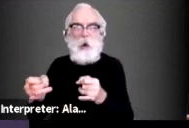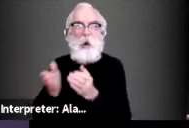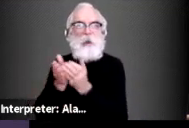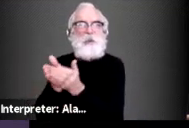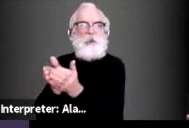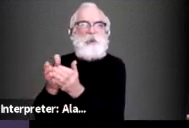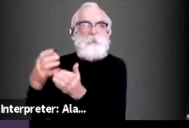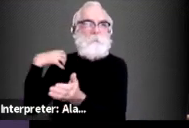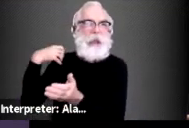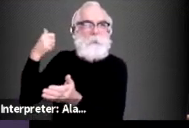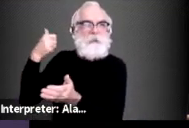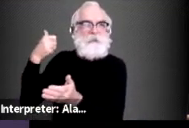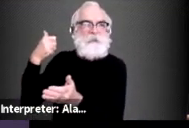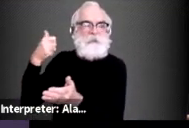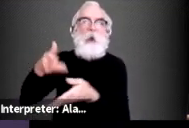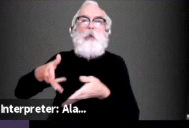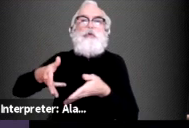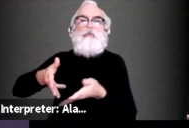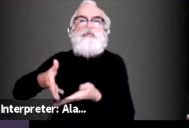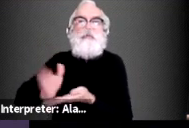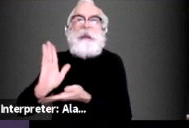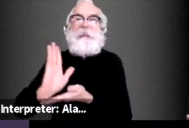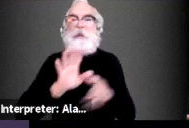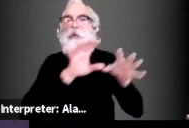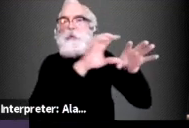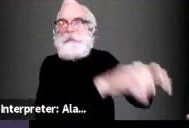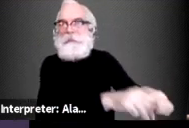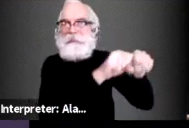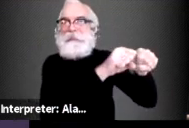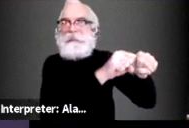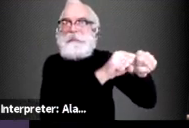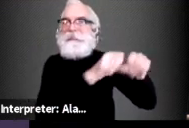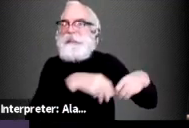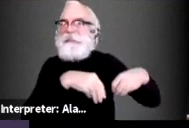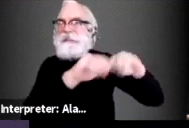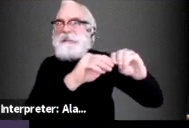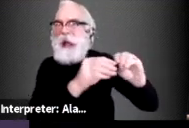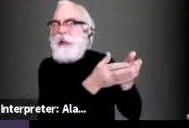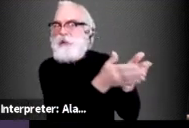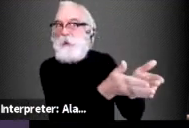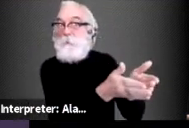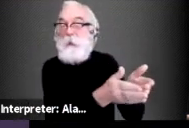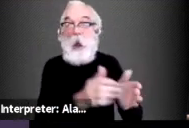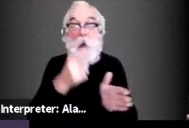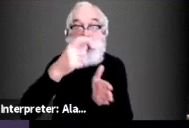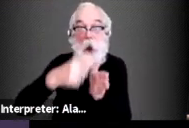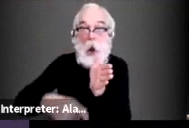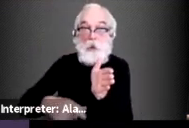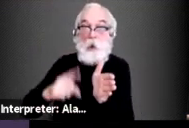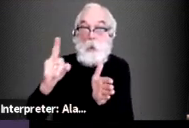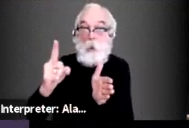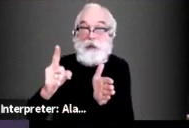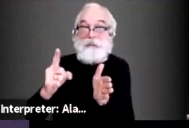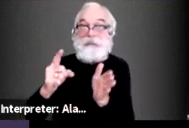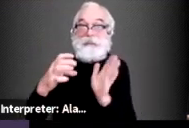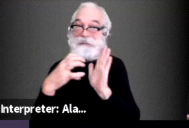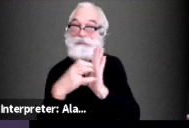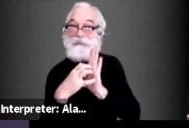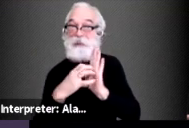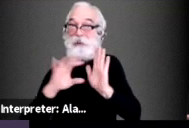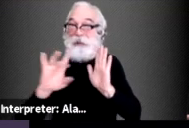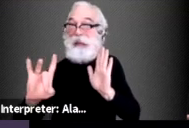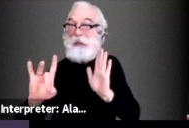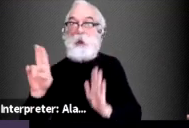of law granted on a wholesale basis. In fact, Article 1, Section 8 of the US Constitution